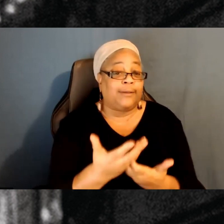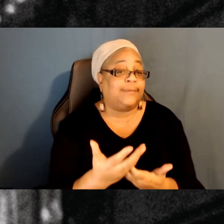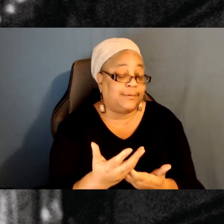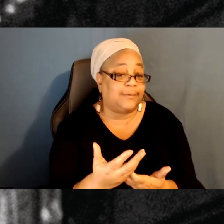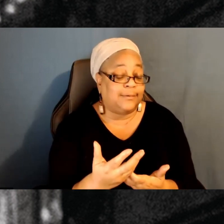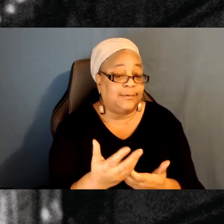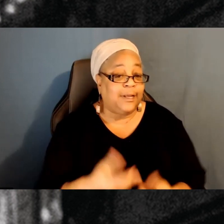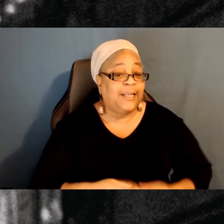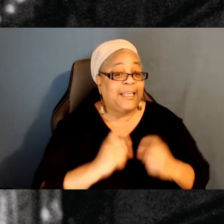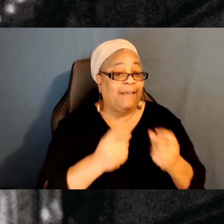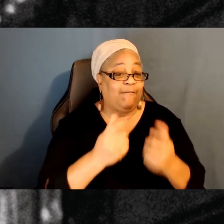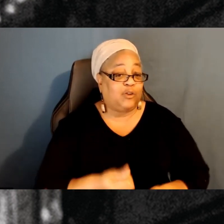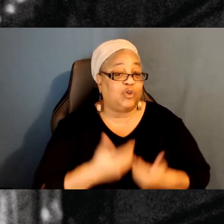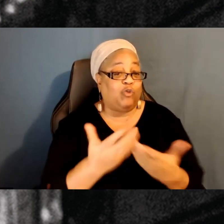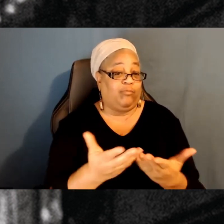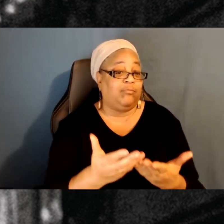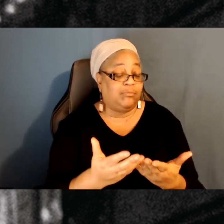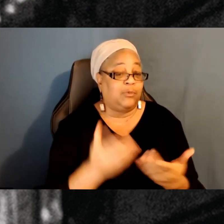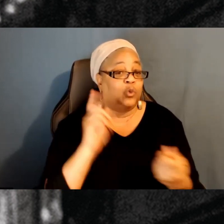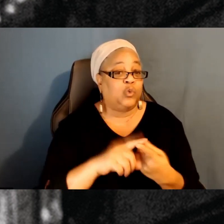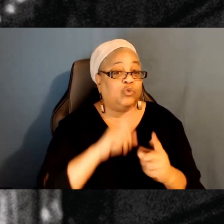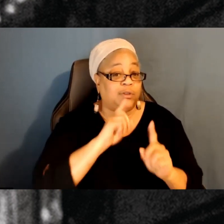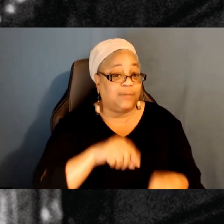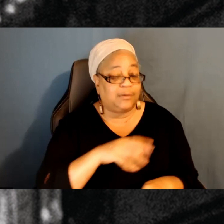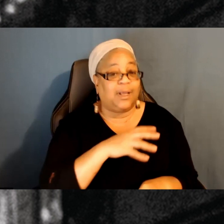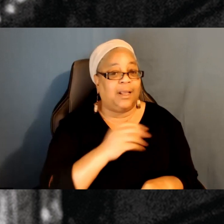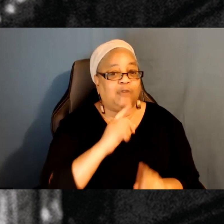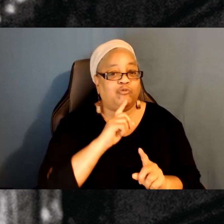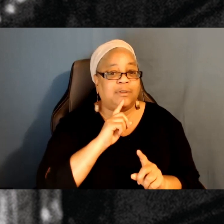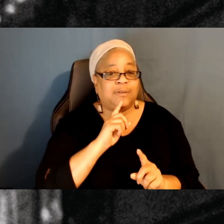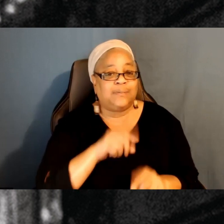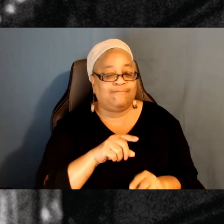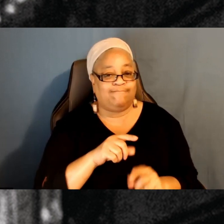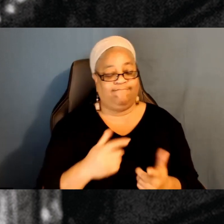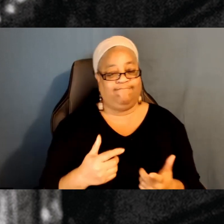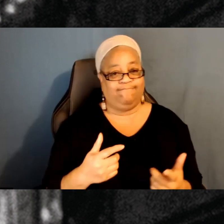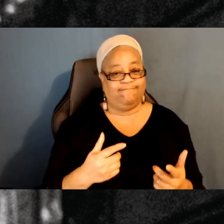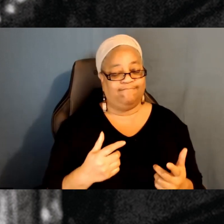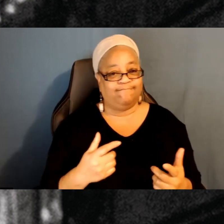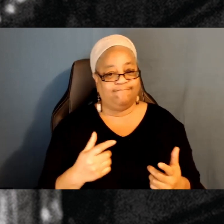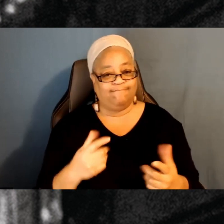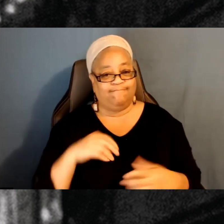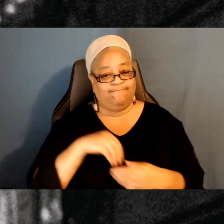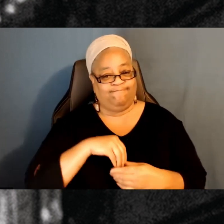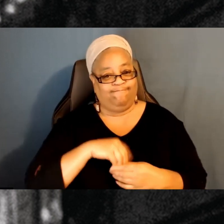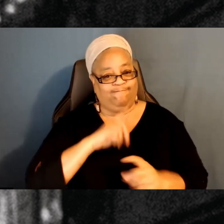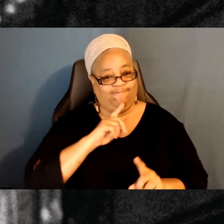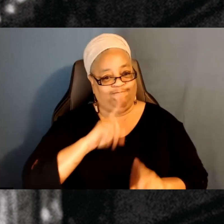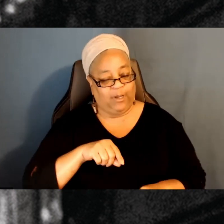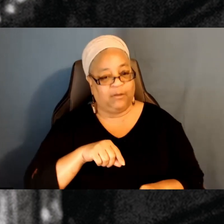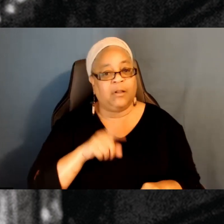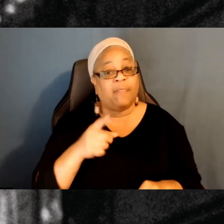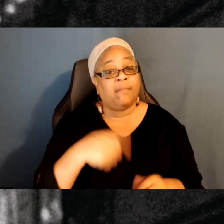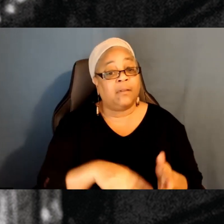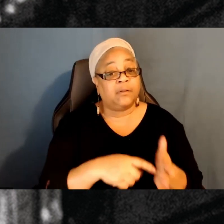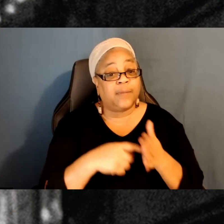expression to the responses and the responsiveness that I feel that they demand. So I'm going to read a